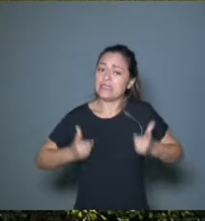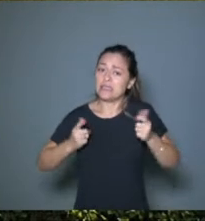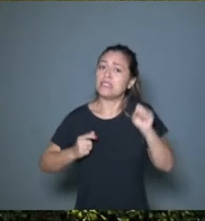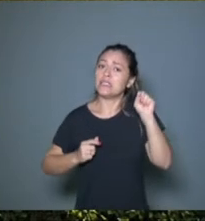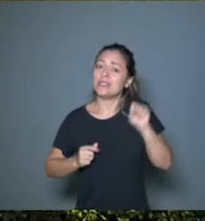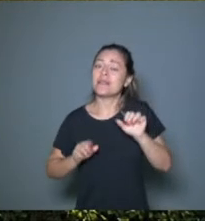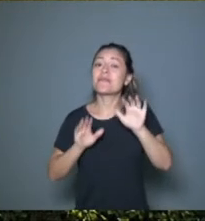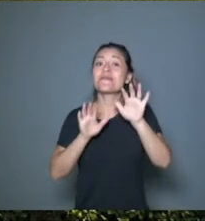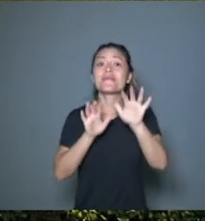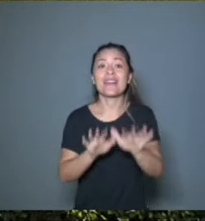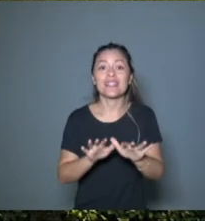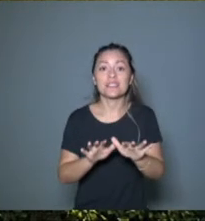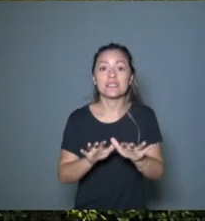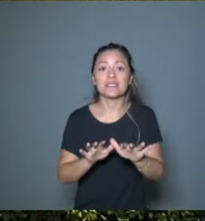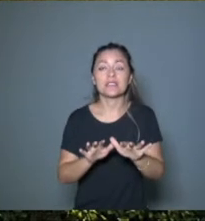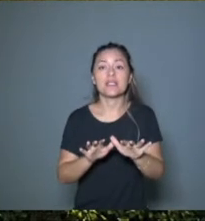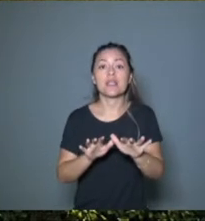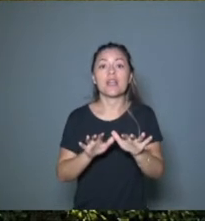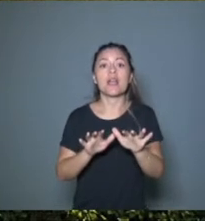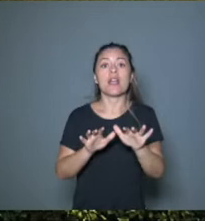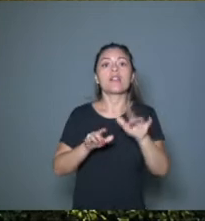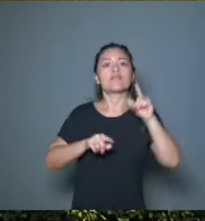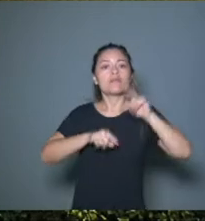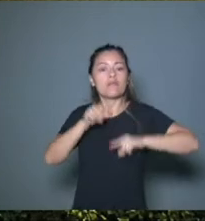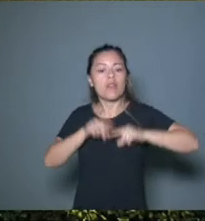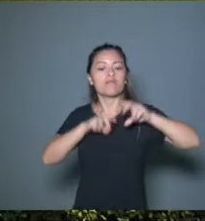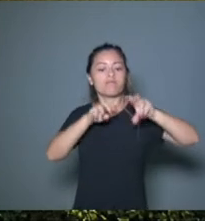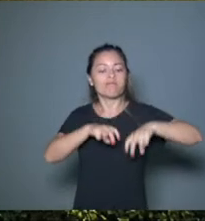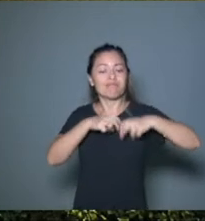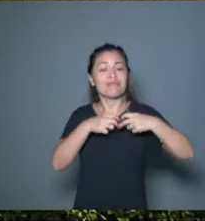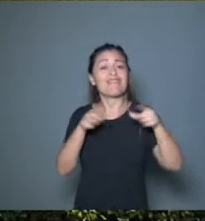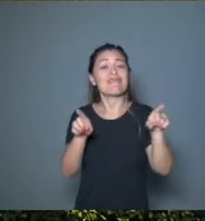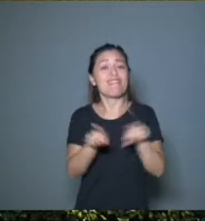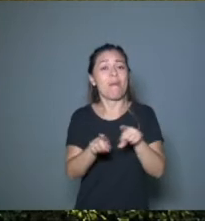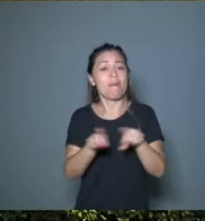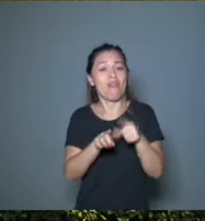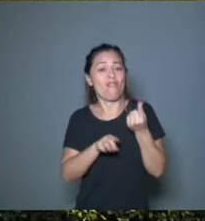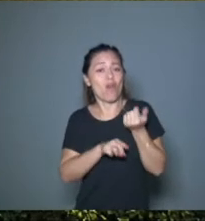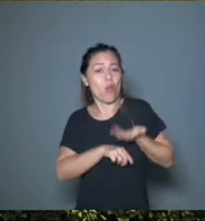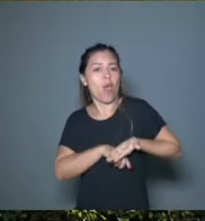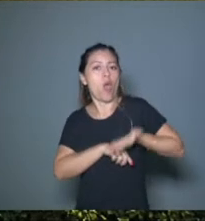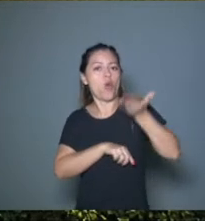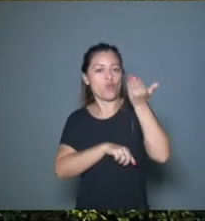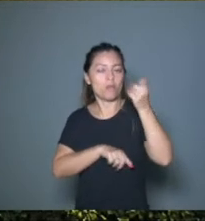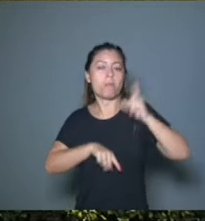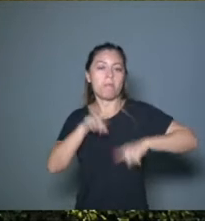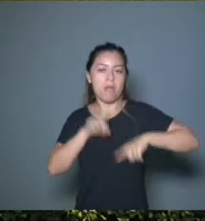higher costs, but also higher commodity prices as well.